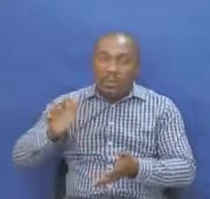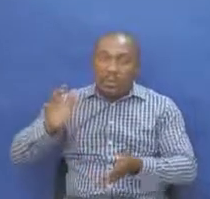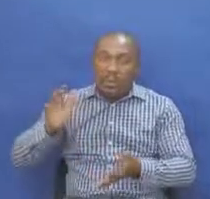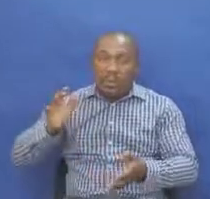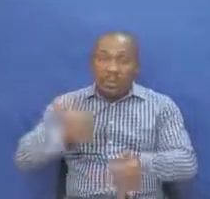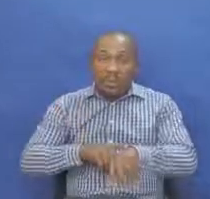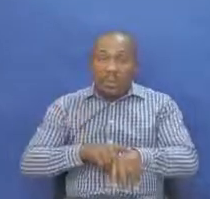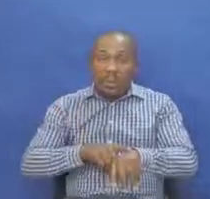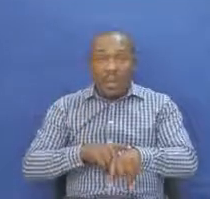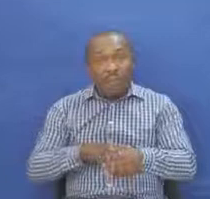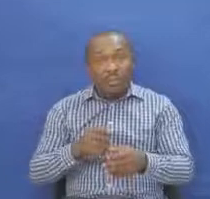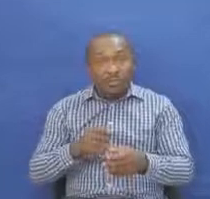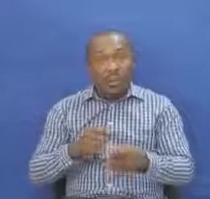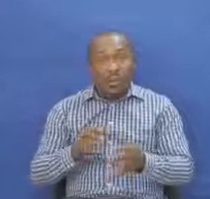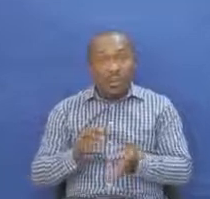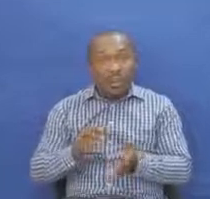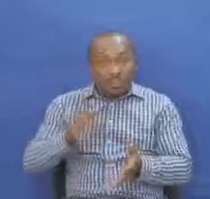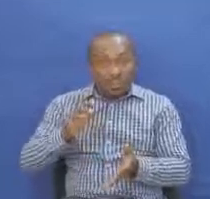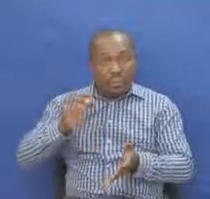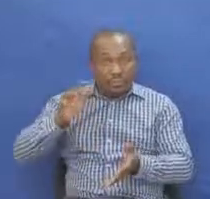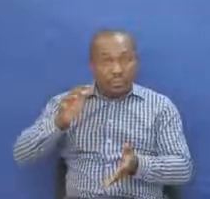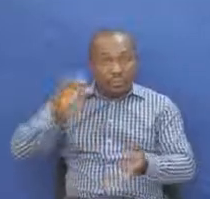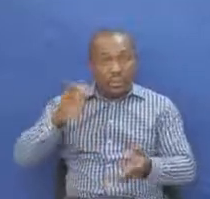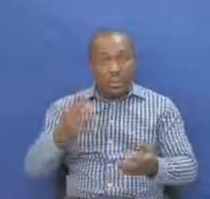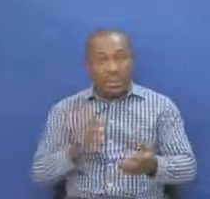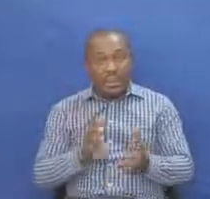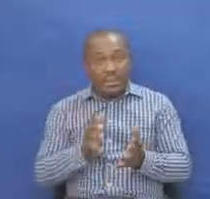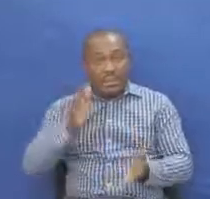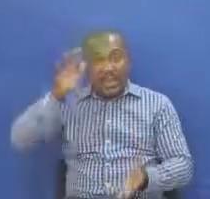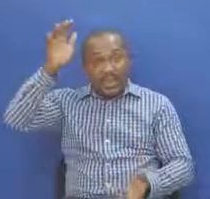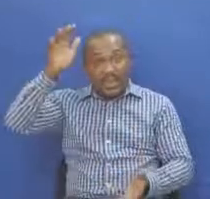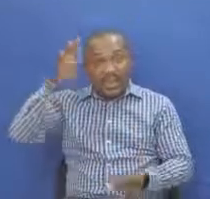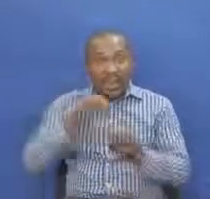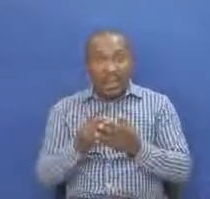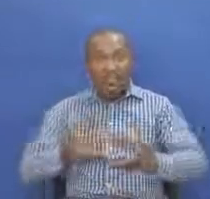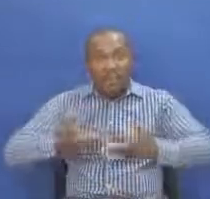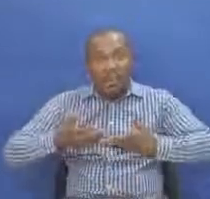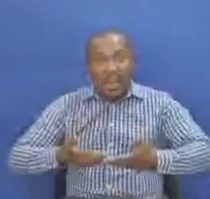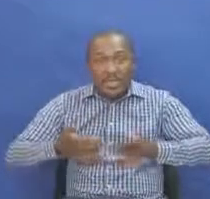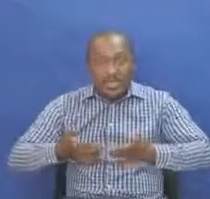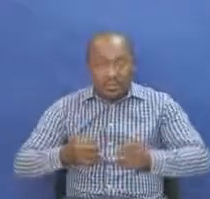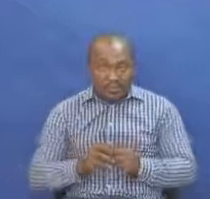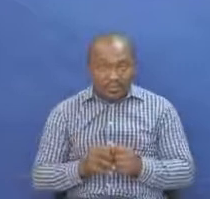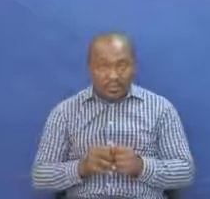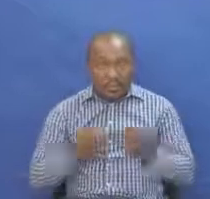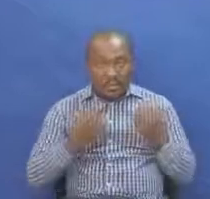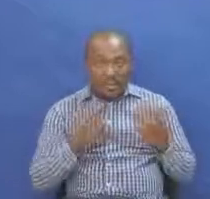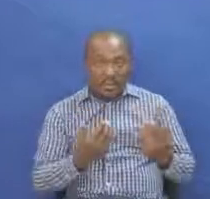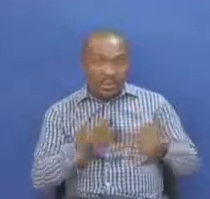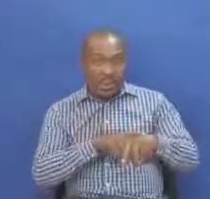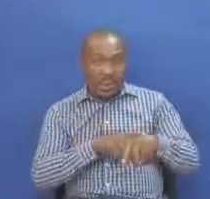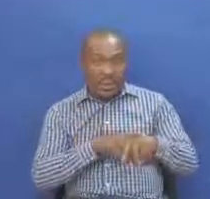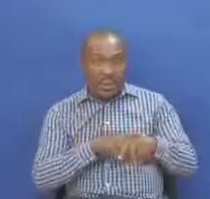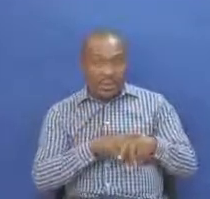the organism increases in size and weight. When we were born, or before we were born, we were